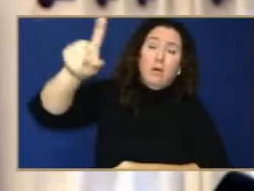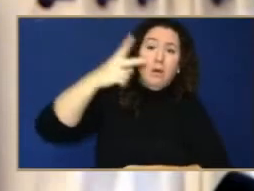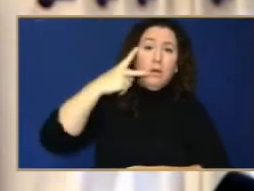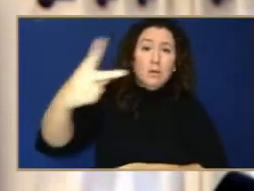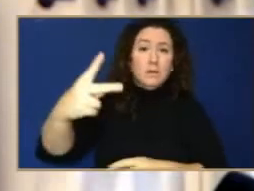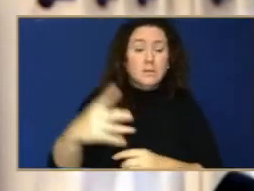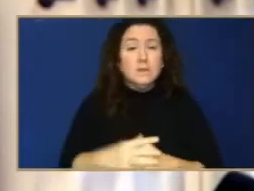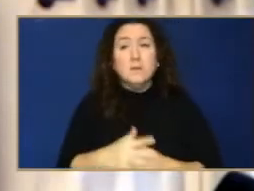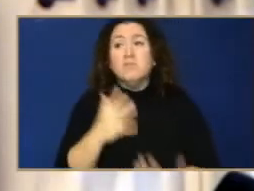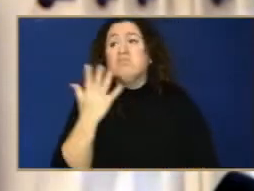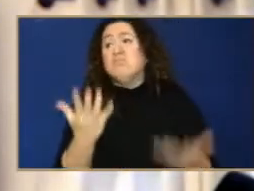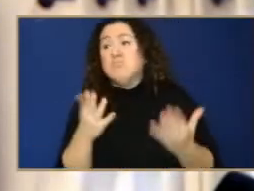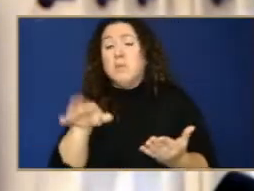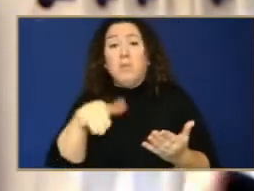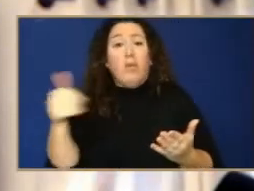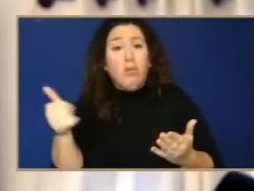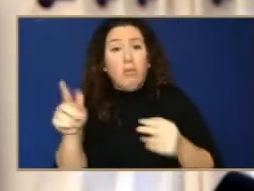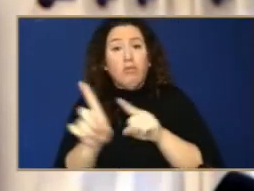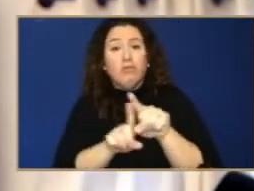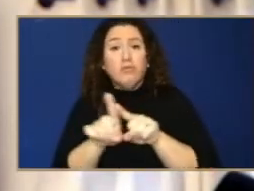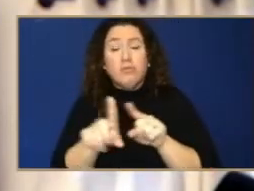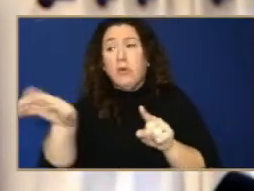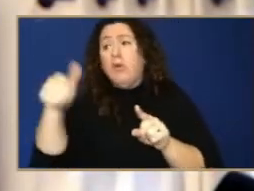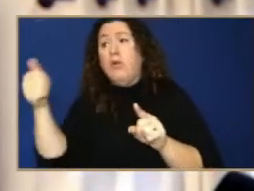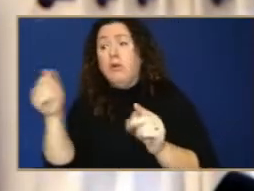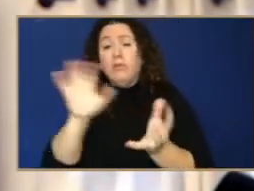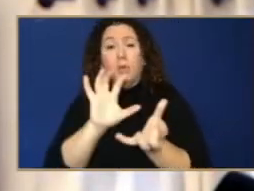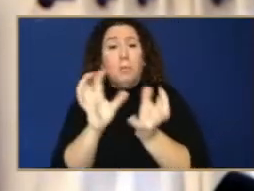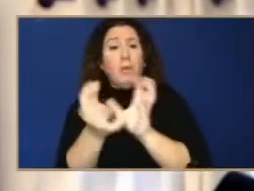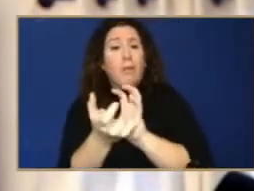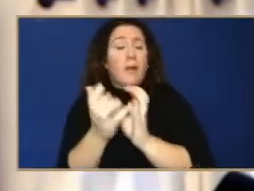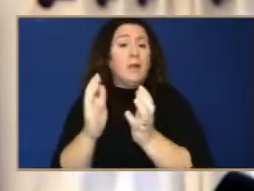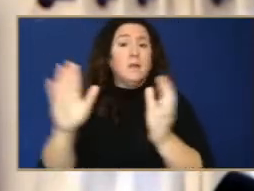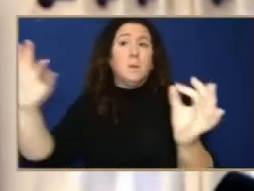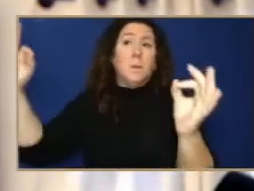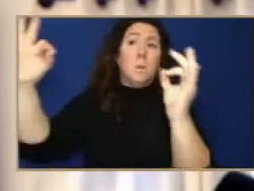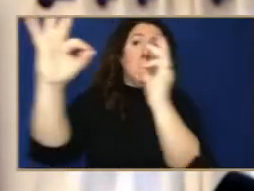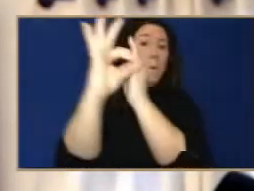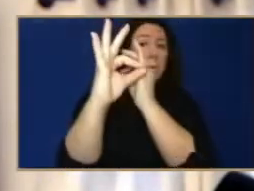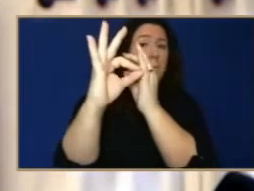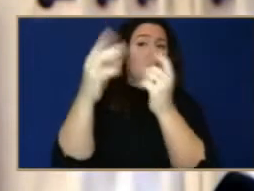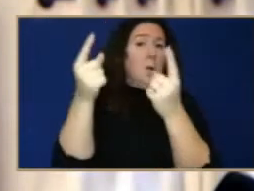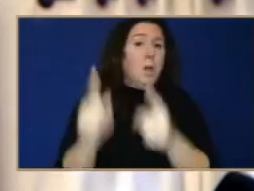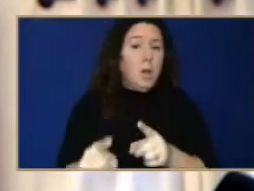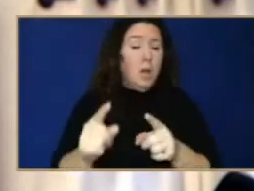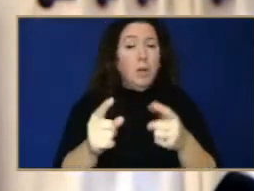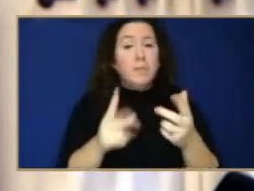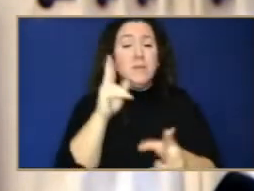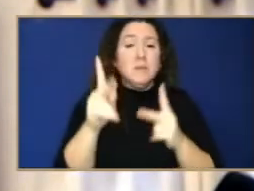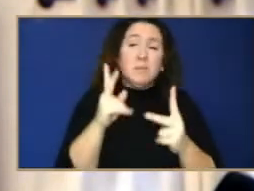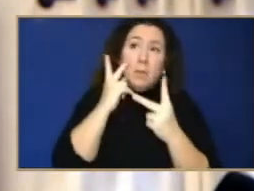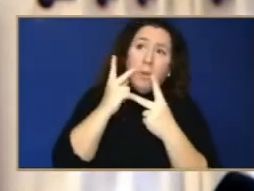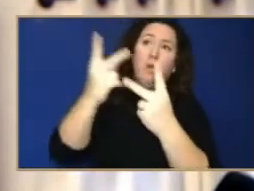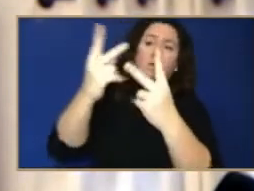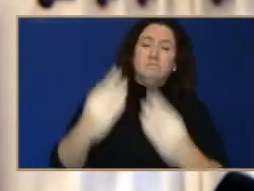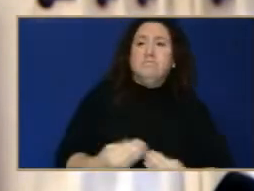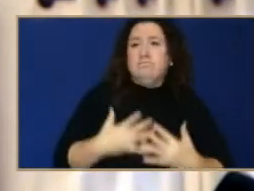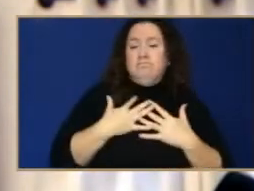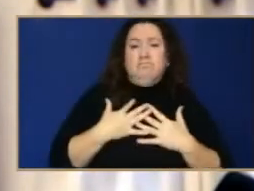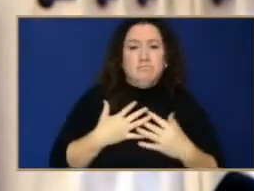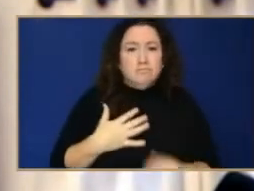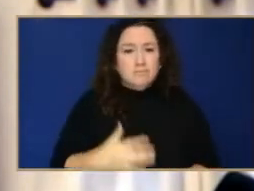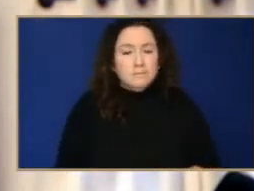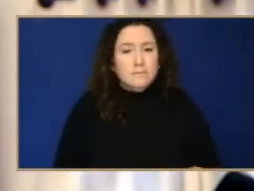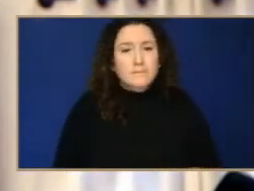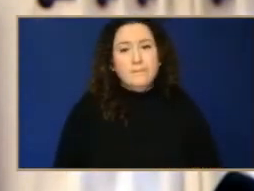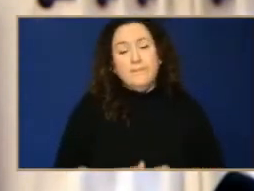of the constellations, which can be inspiring for people. So for the Star of Bethlehem itself, we don't know for certain